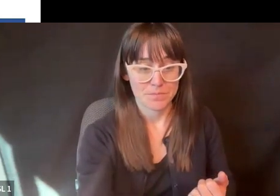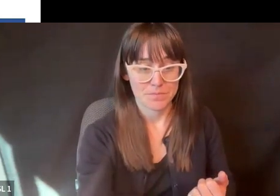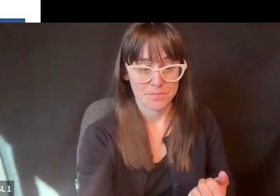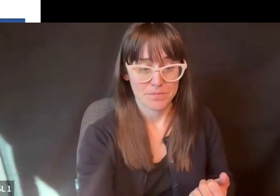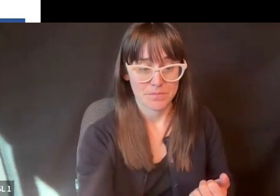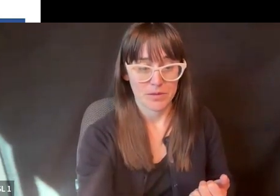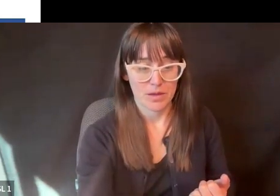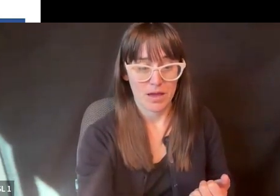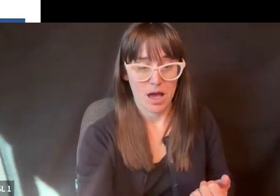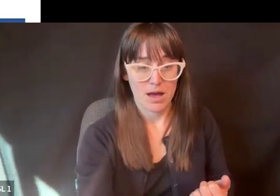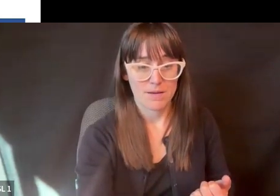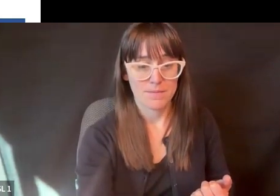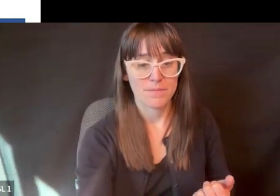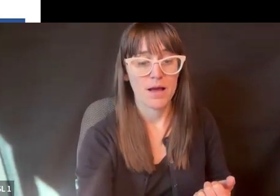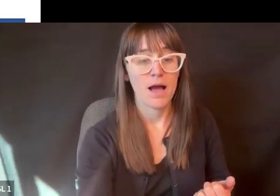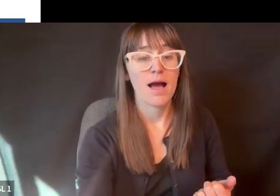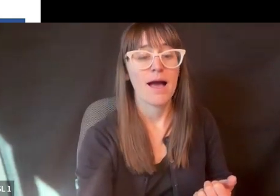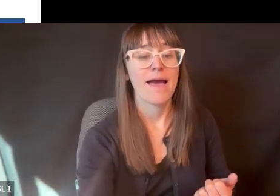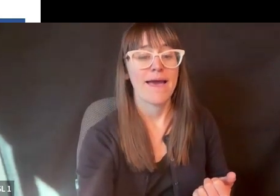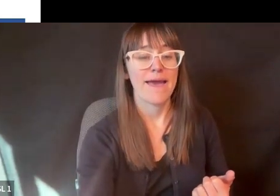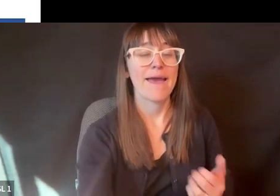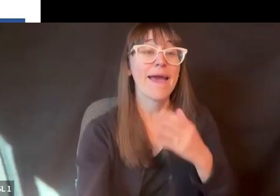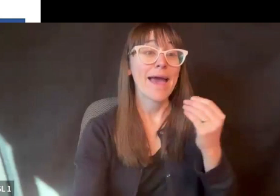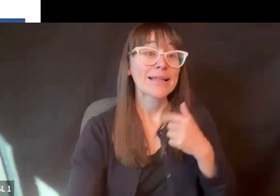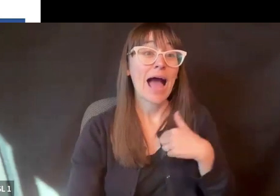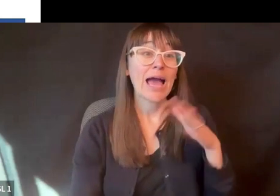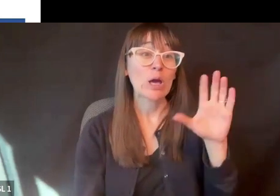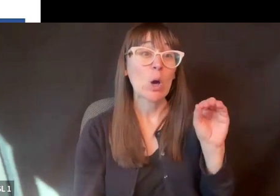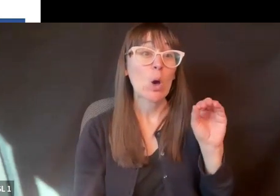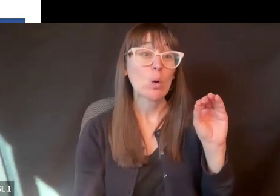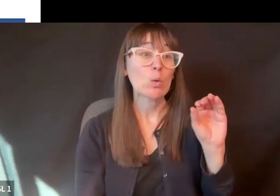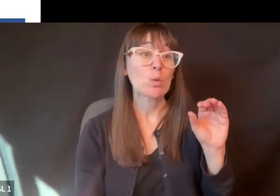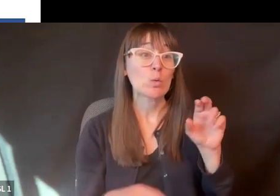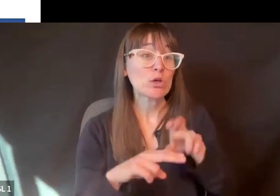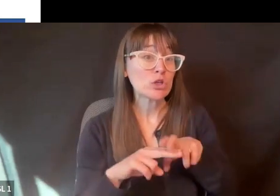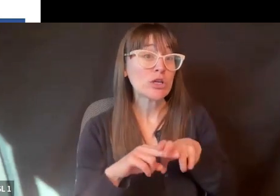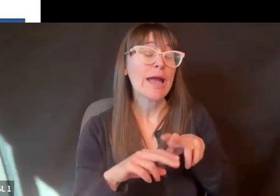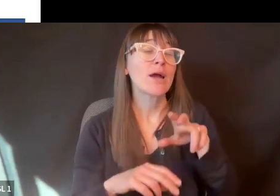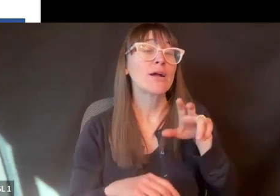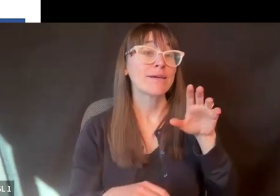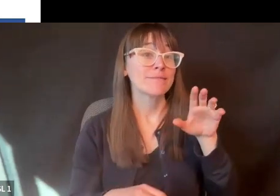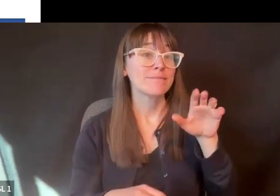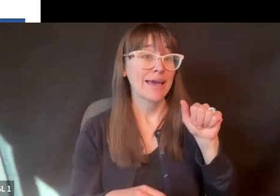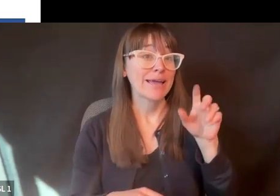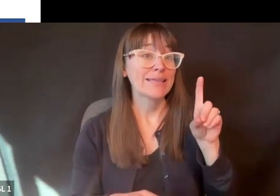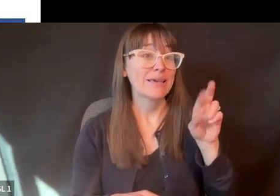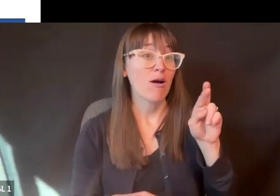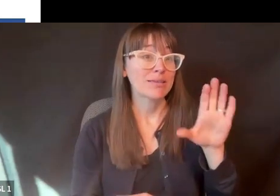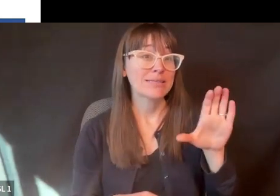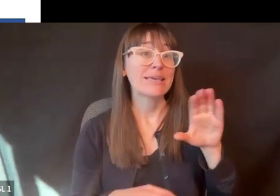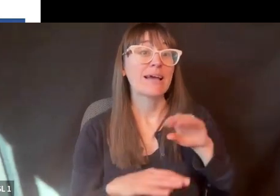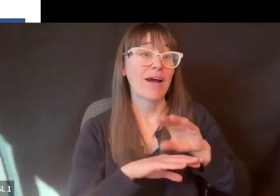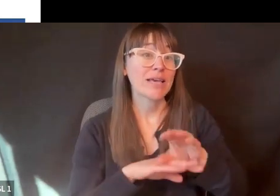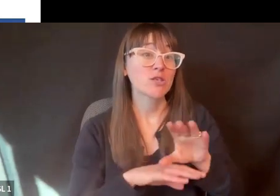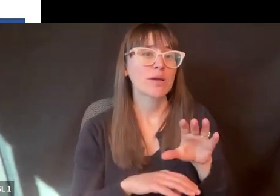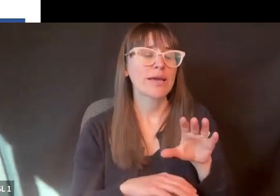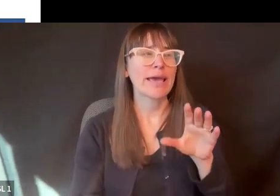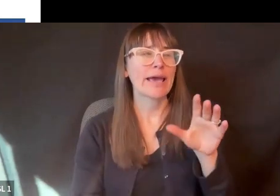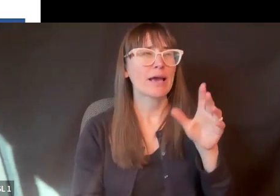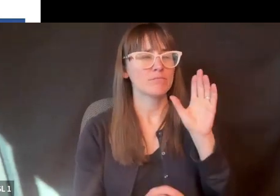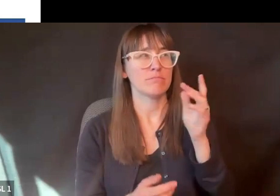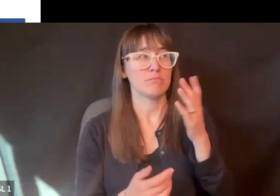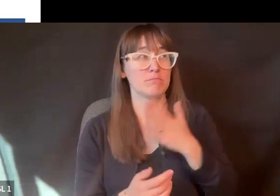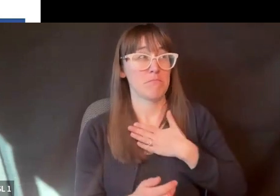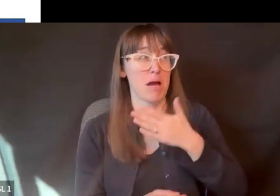opportunity to co-chair the ADRC Advisory Committee prior to coming to the state. And it's always been